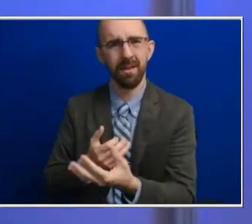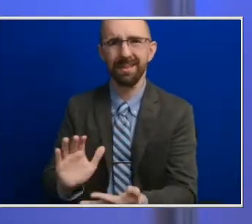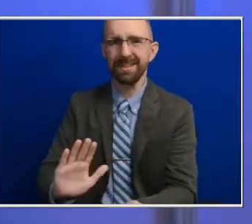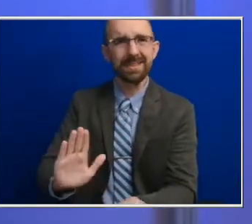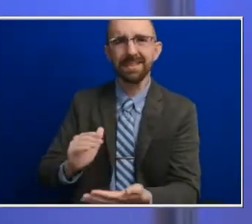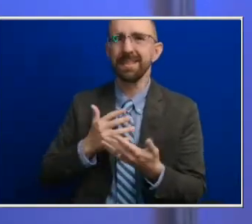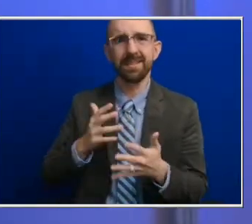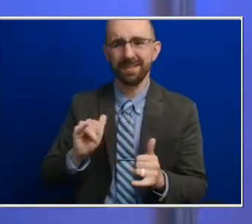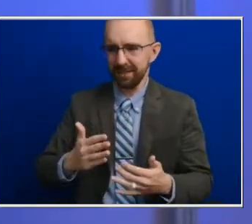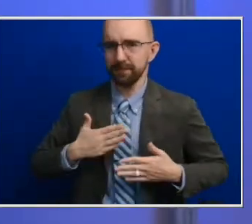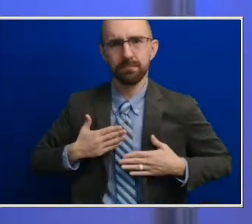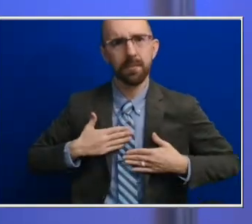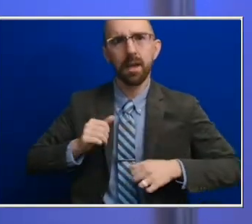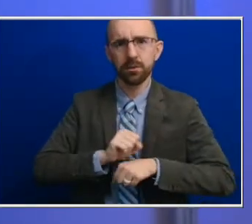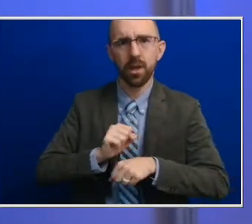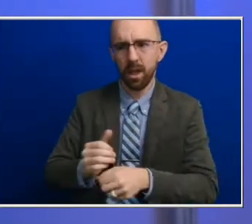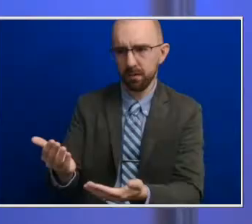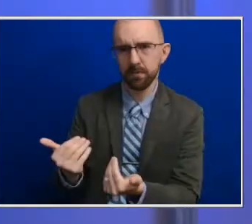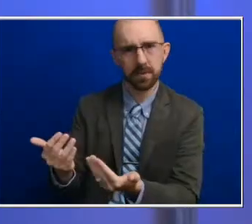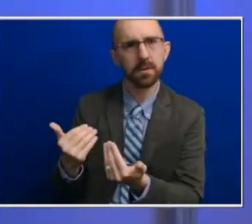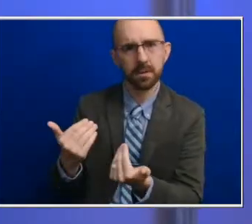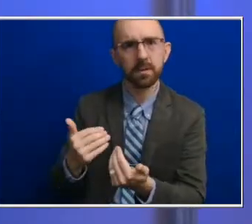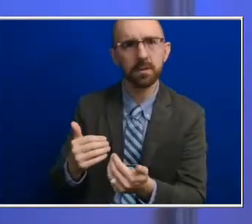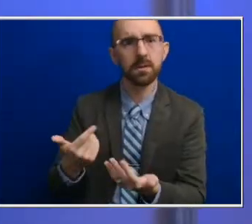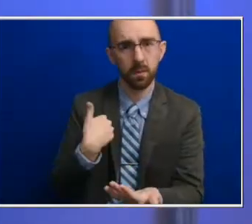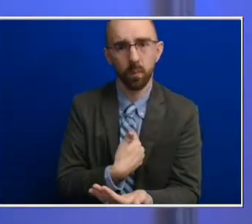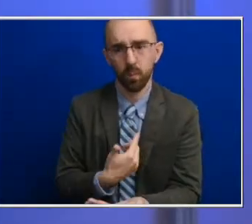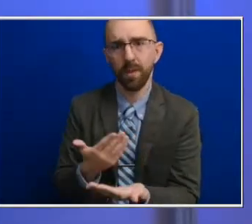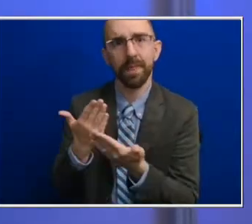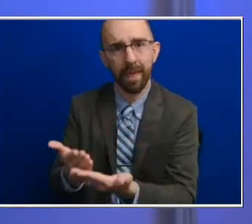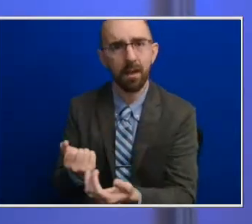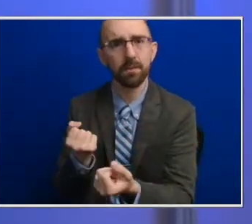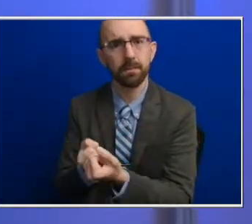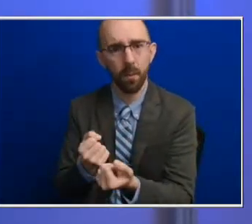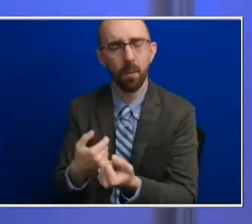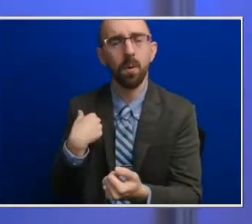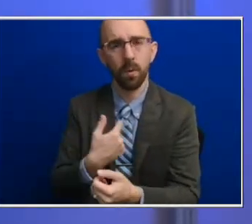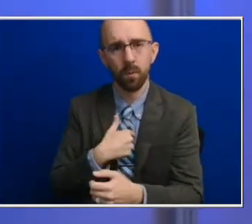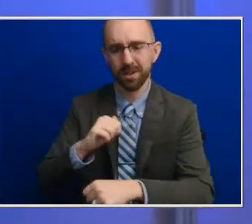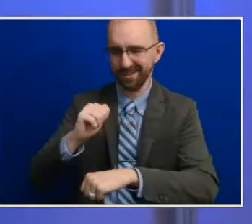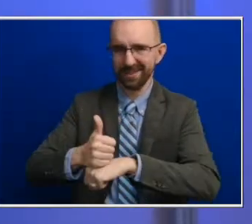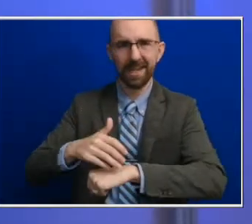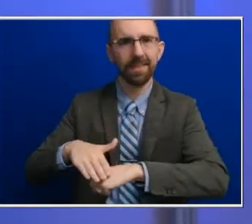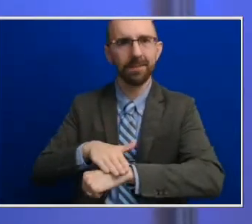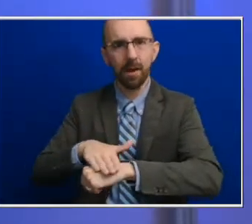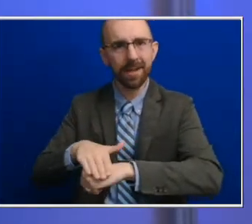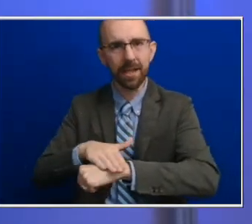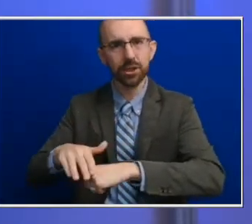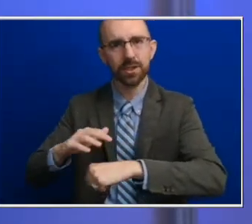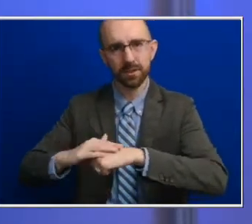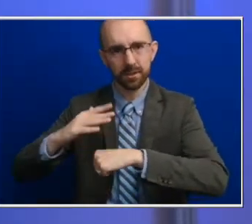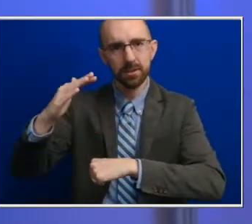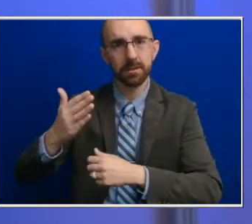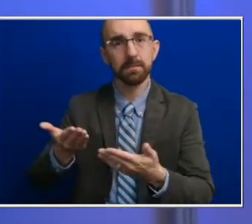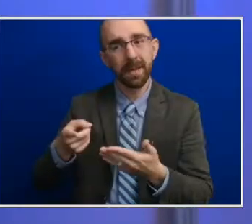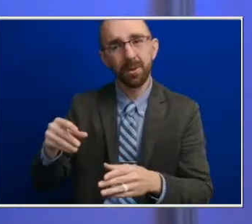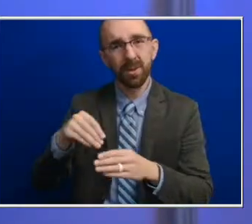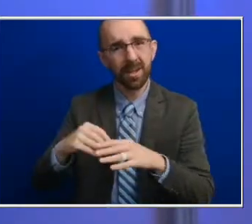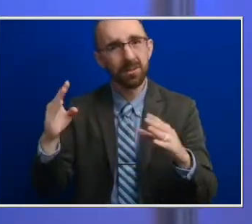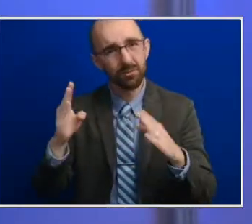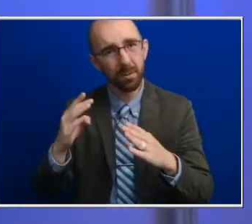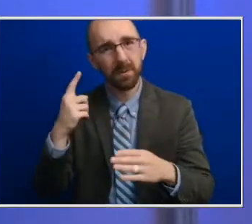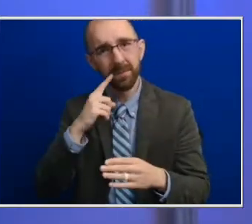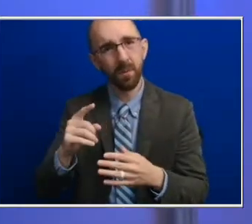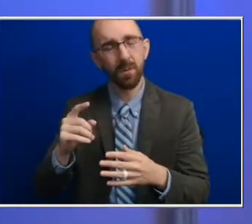job. And so having those conversations about how we are there and really laying the groundwork that you may get in trouble for a poor choice.